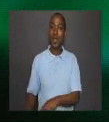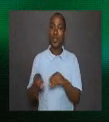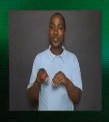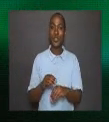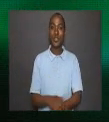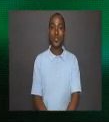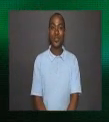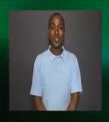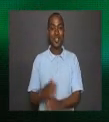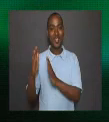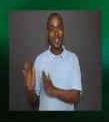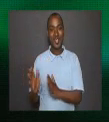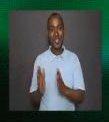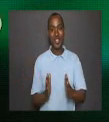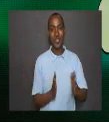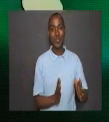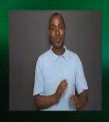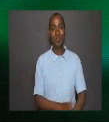Students, let's get ready.